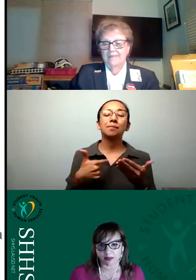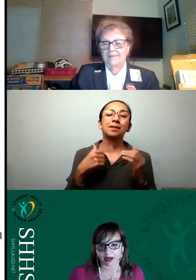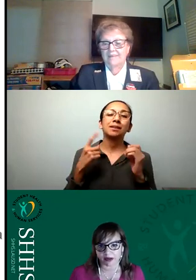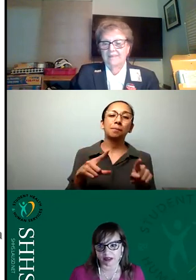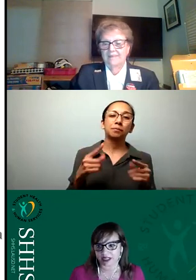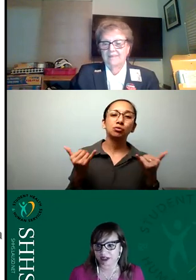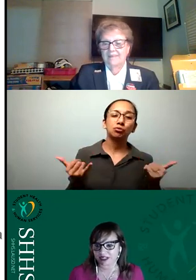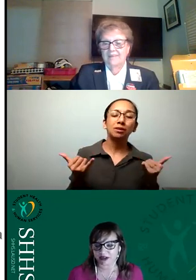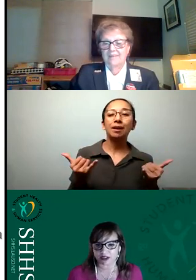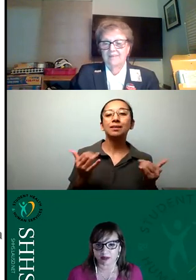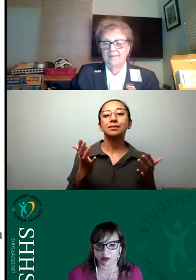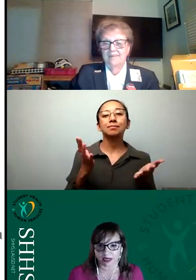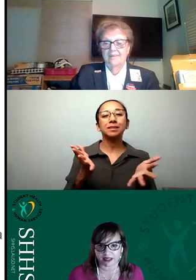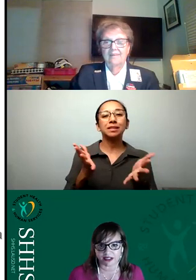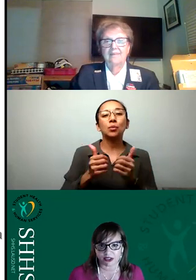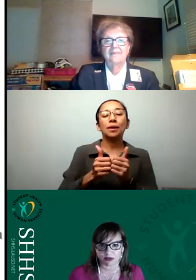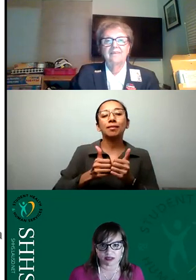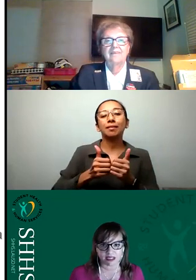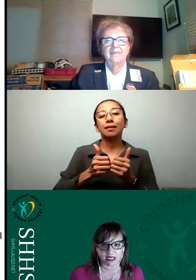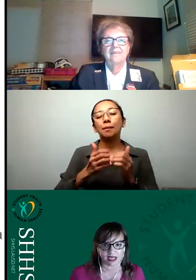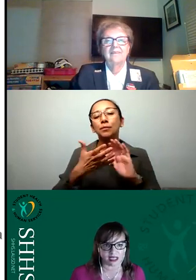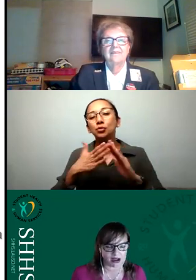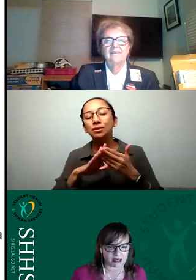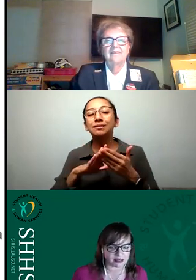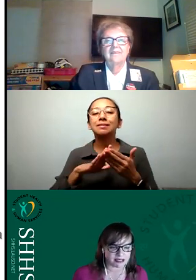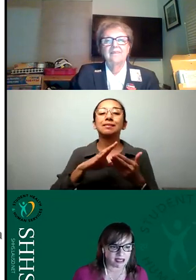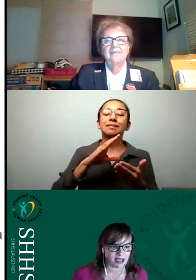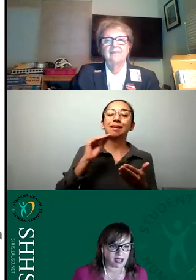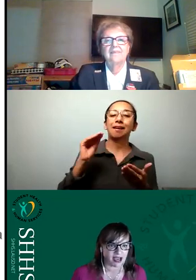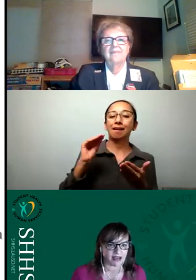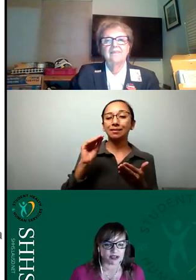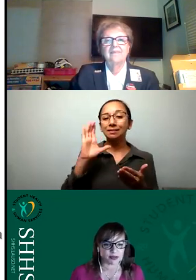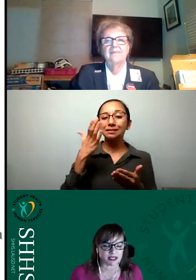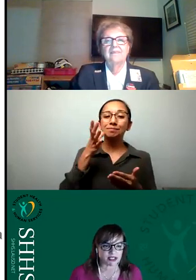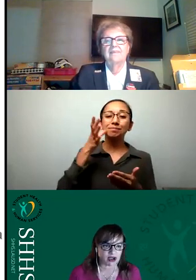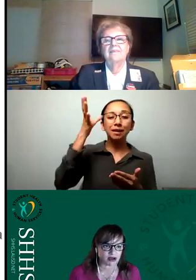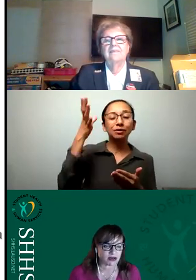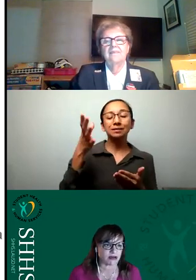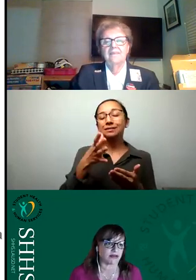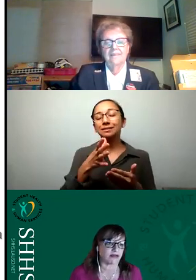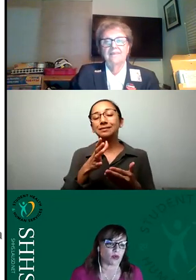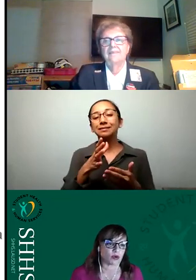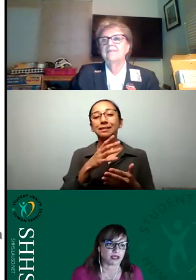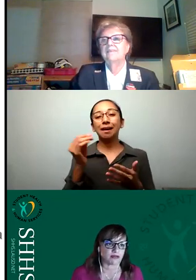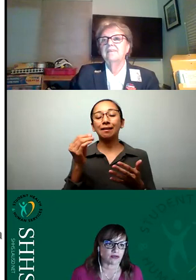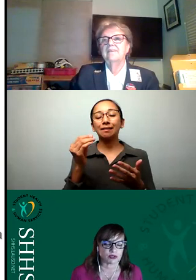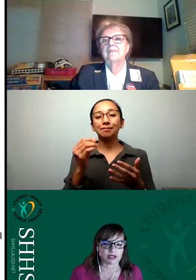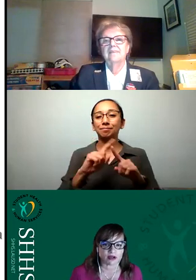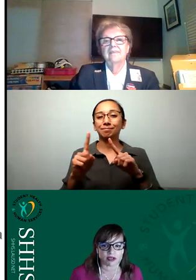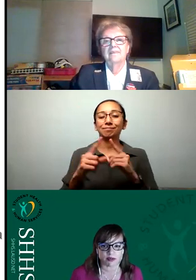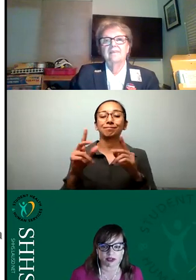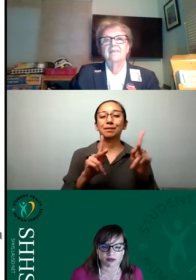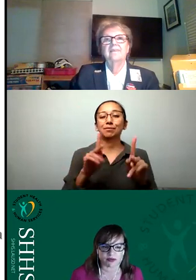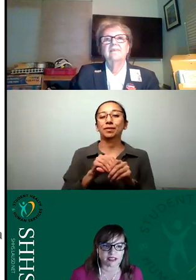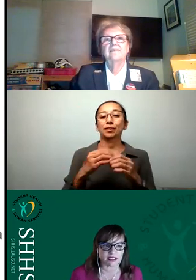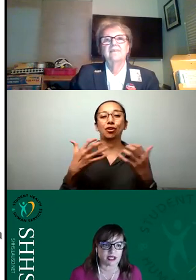your parents, and it looks like there's employees and students in the audience. I have the tremendous honor of working for Student Health and